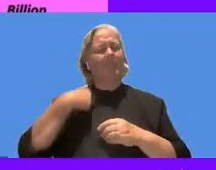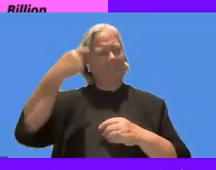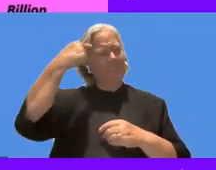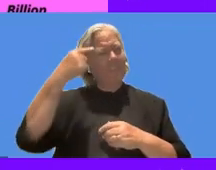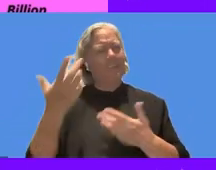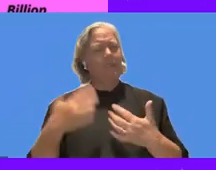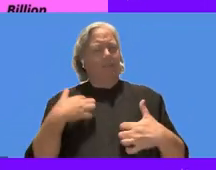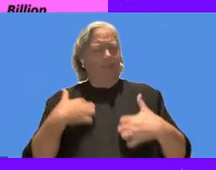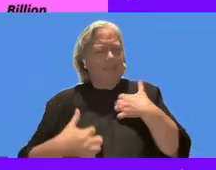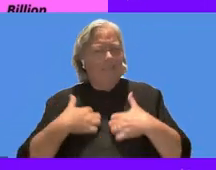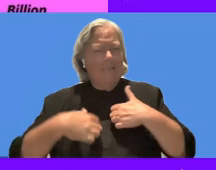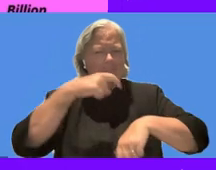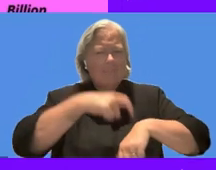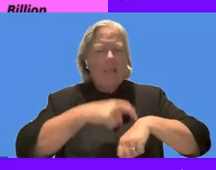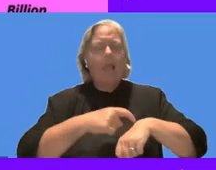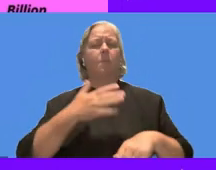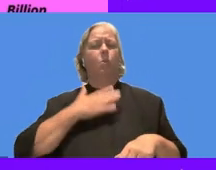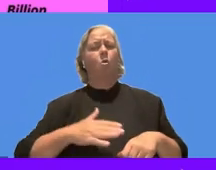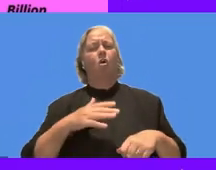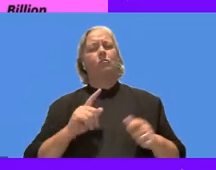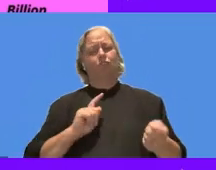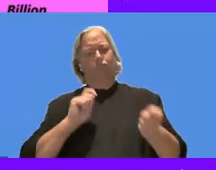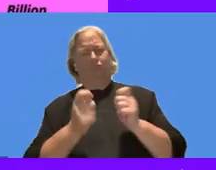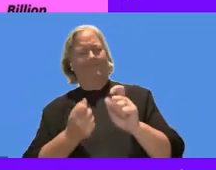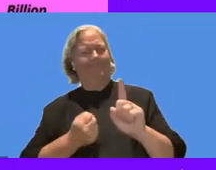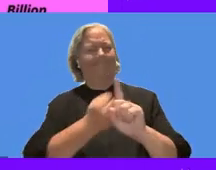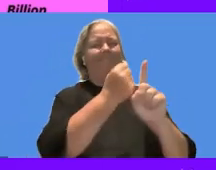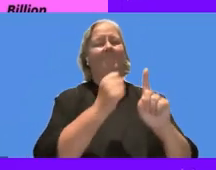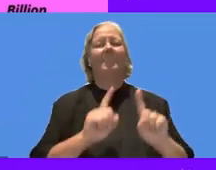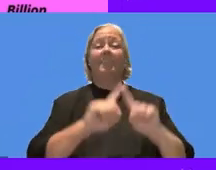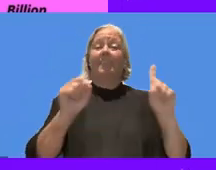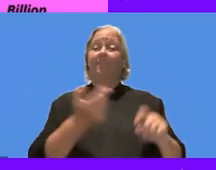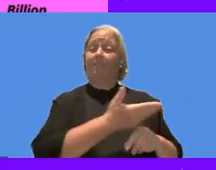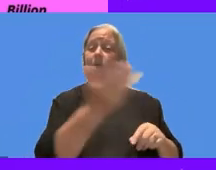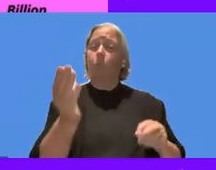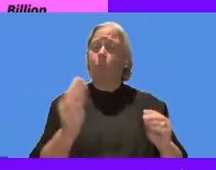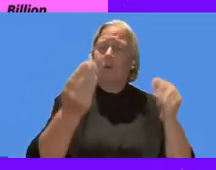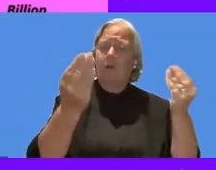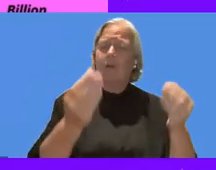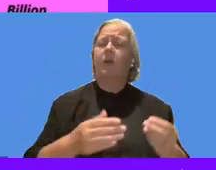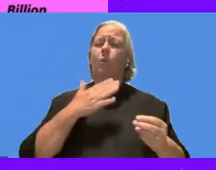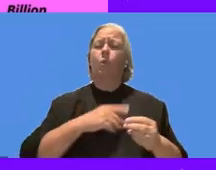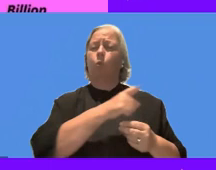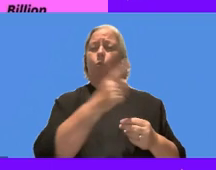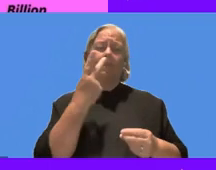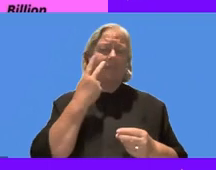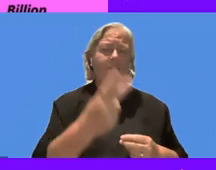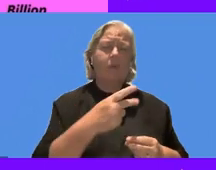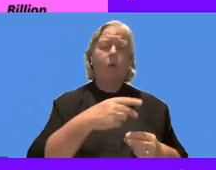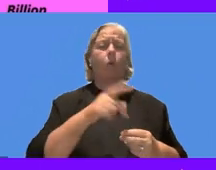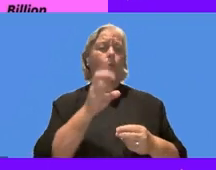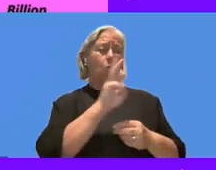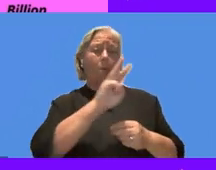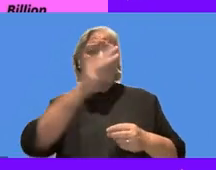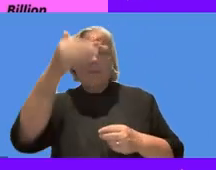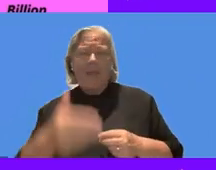to make a difference for young people. And I really want to encourage you all to, you know, check out the website, sign up for the updates and start to